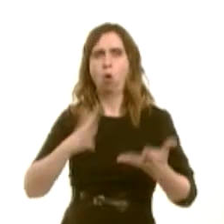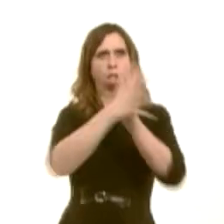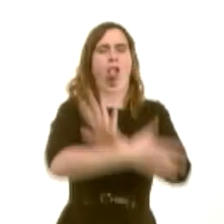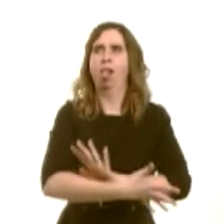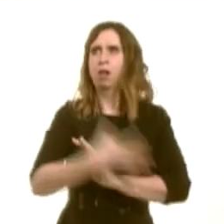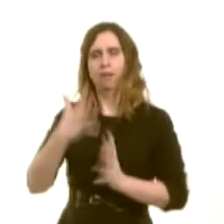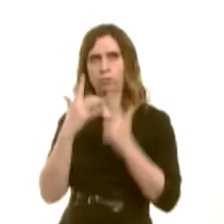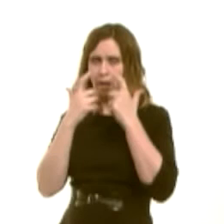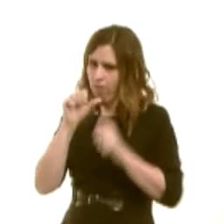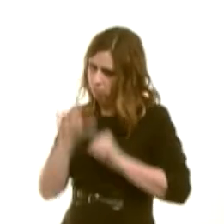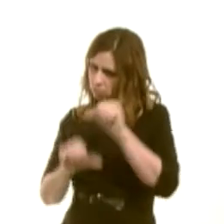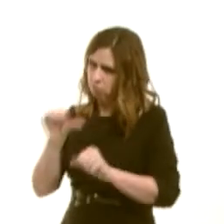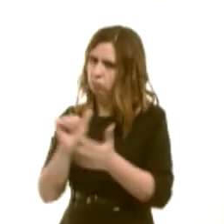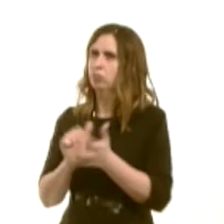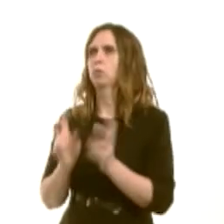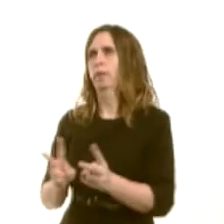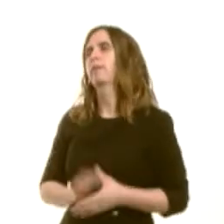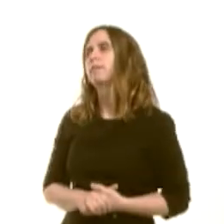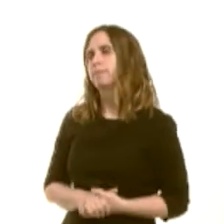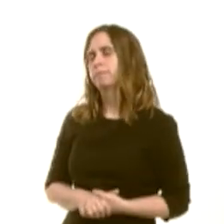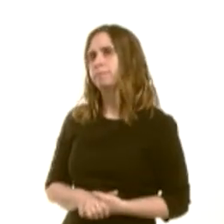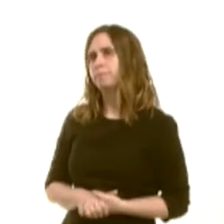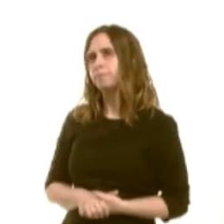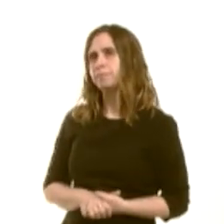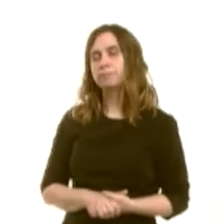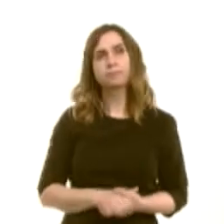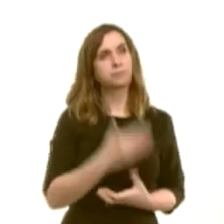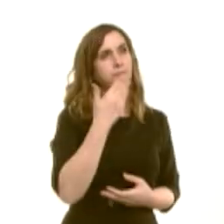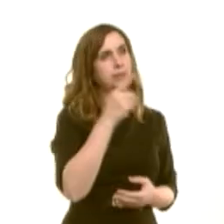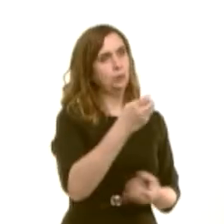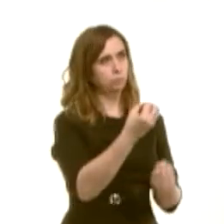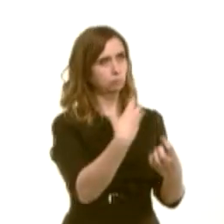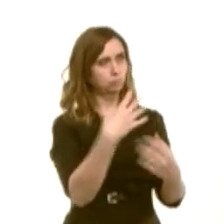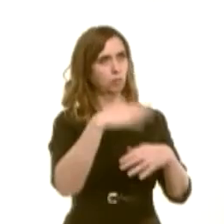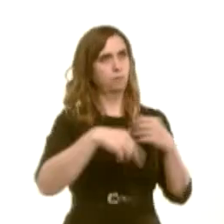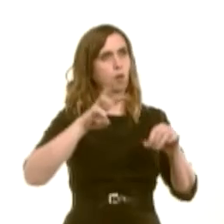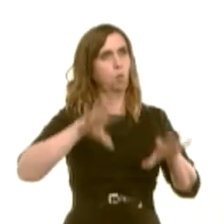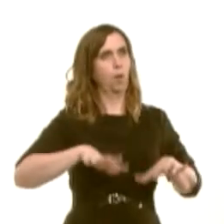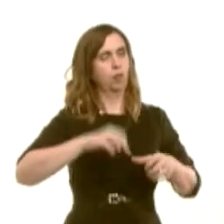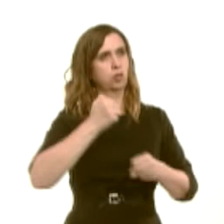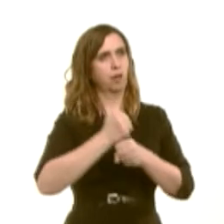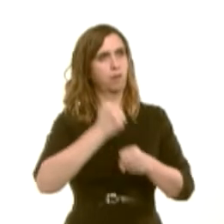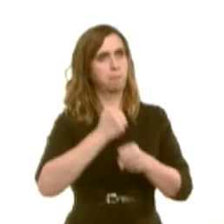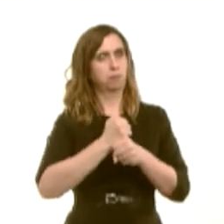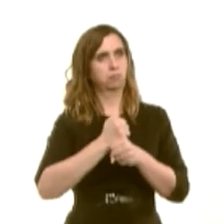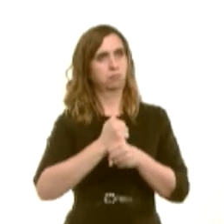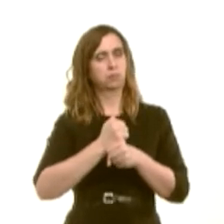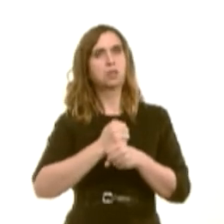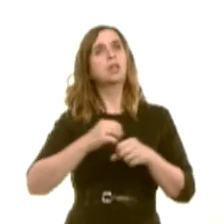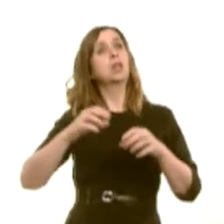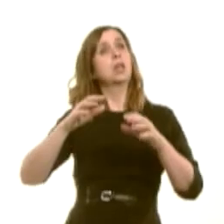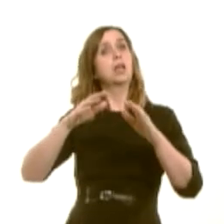has. Question 5, Lynn Eagle. Will the First Minister make a statement on the Welsh Government's current free entry policy to